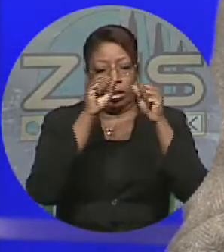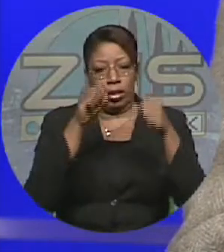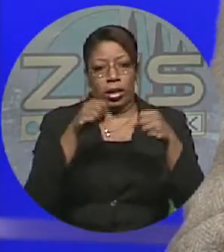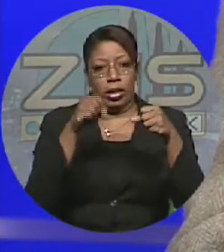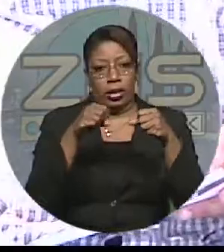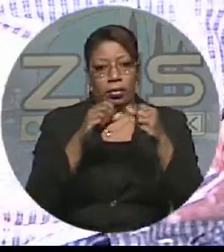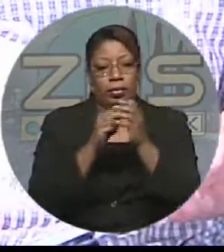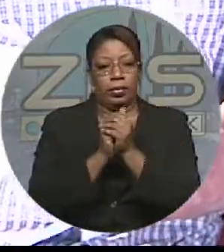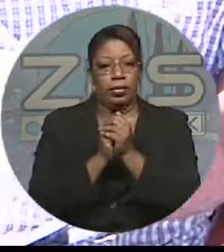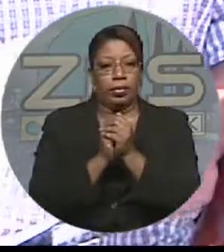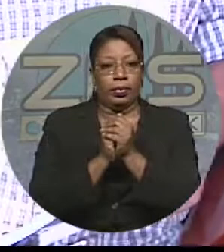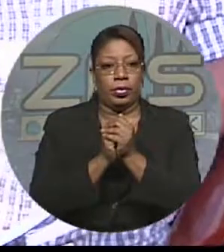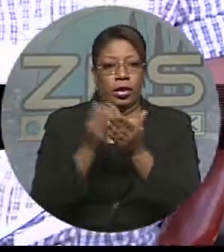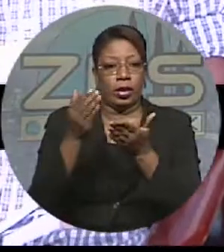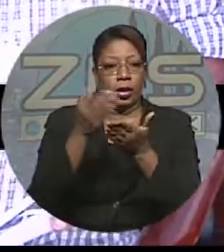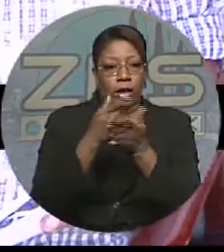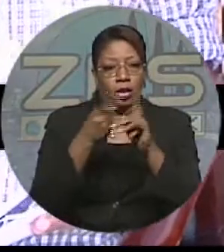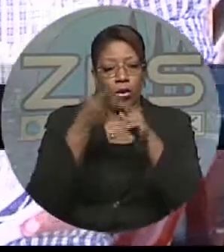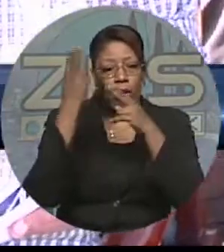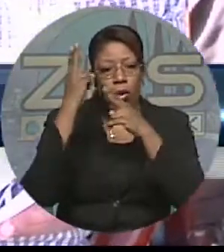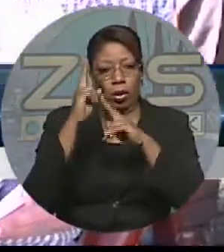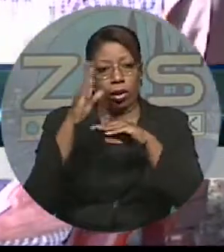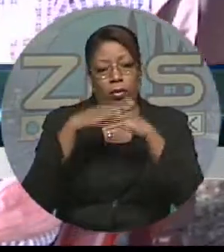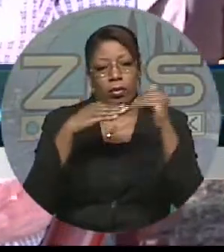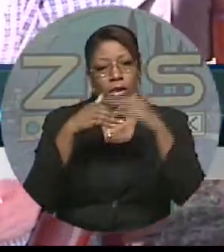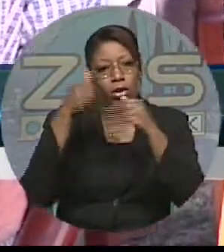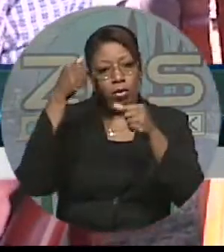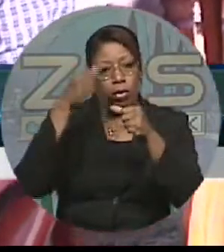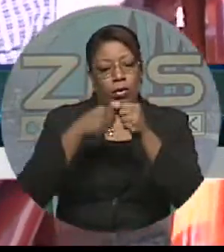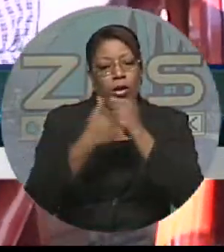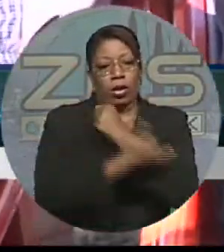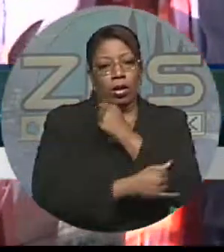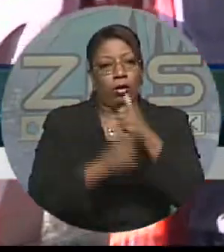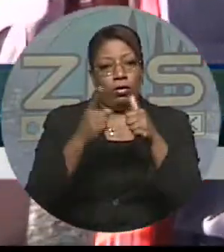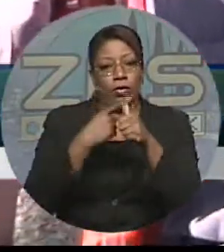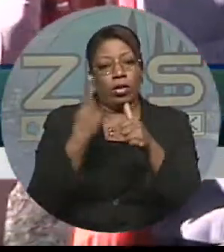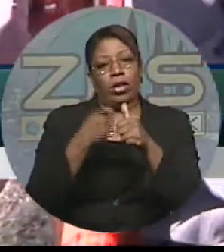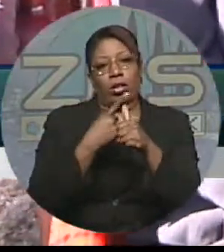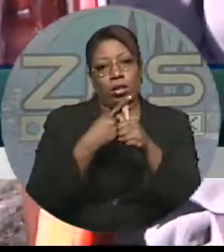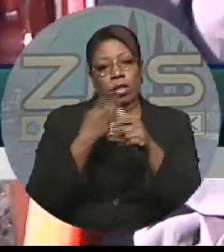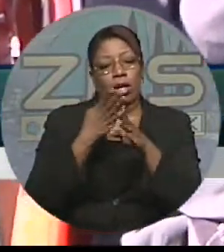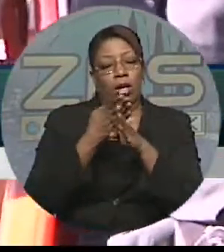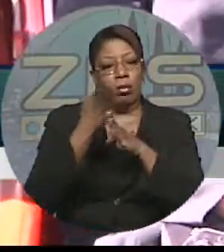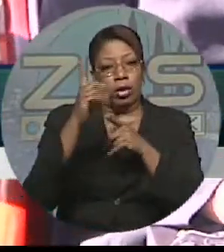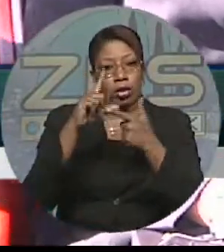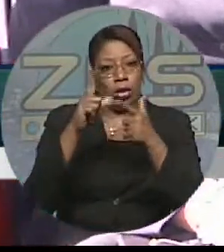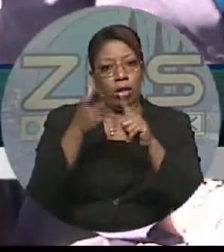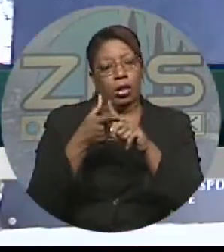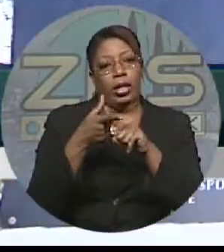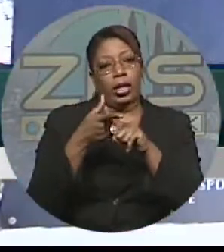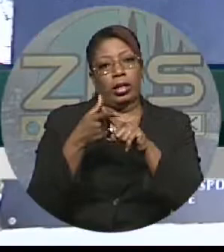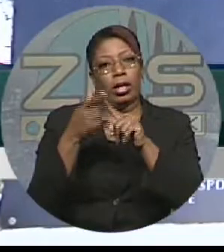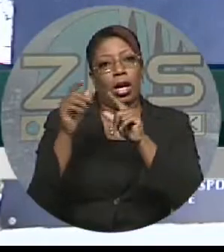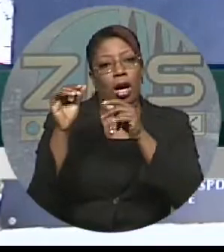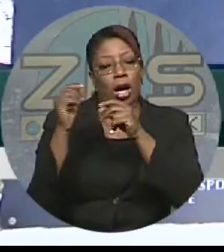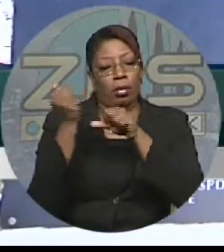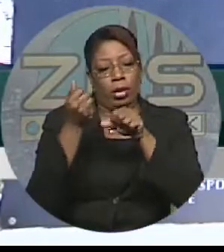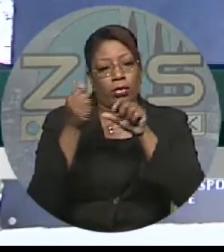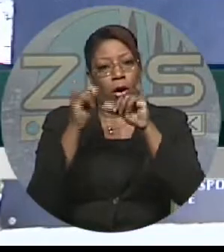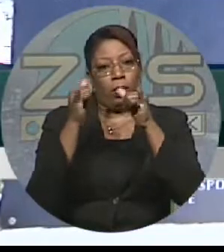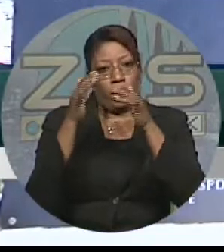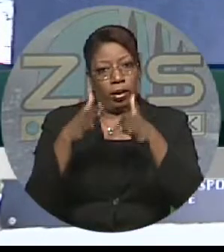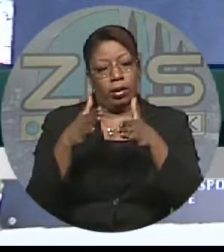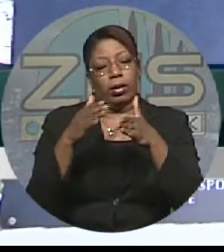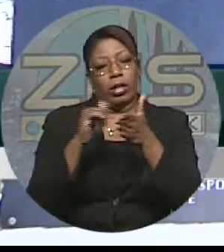there. It was a gathering to honor and rebuild the memory of the country's first Major League Baseball player, Andre Rogers. The new stadium will be